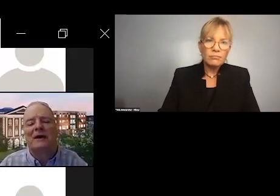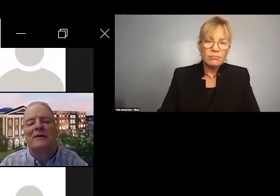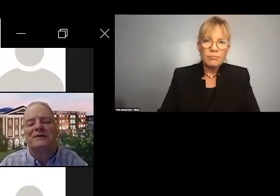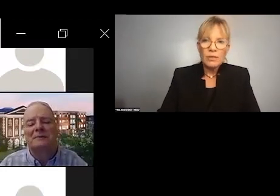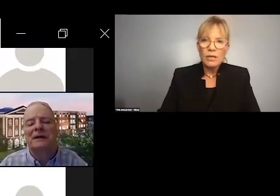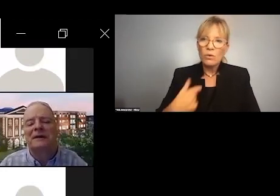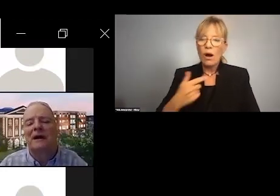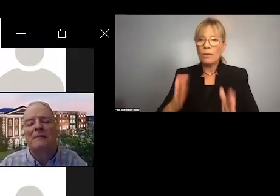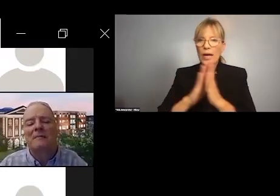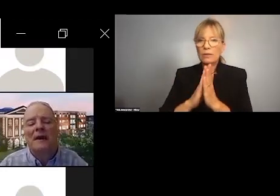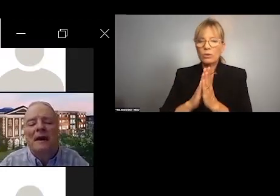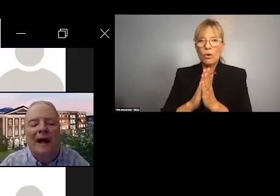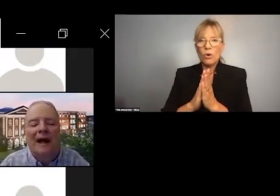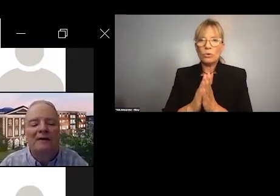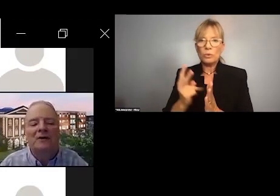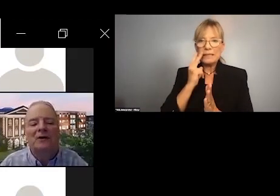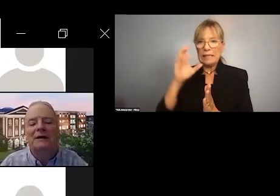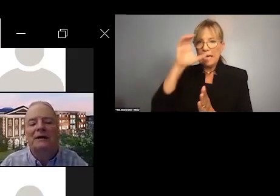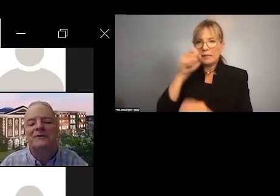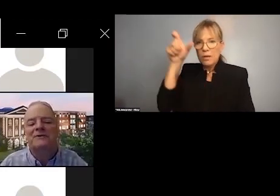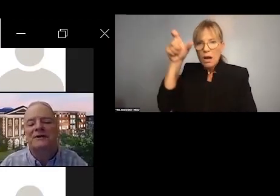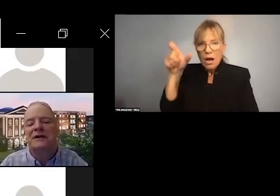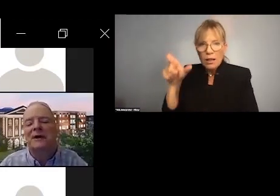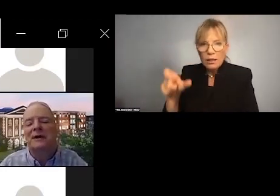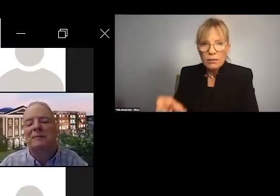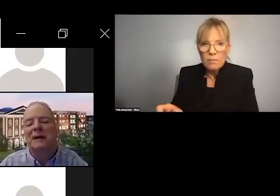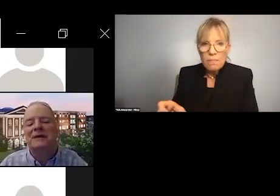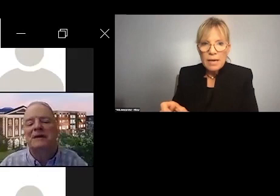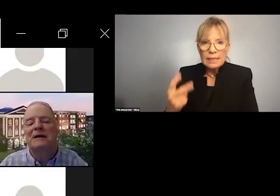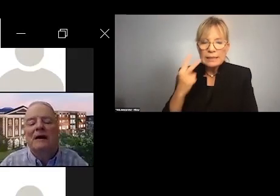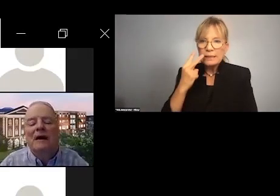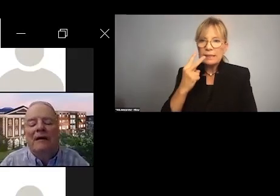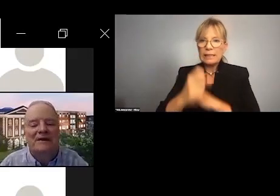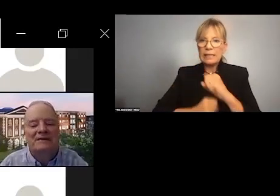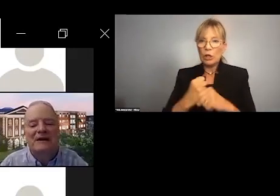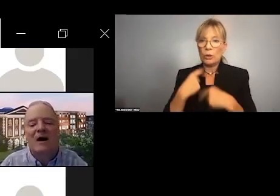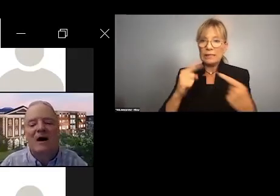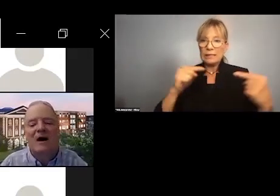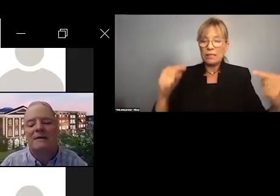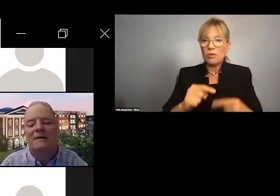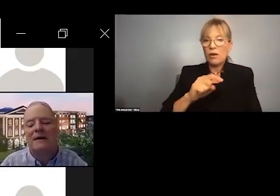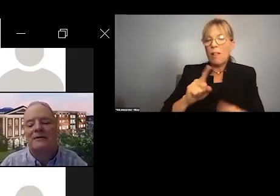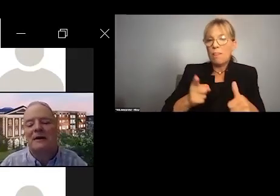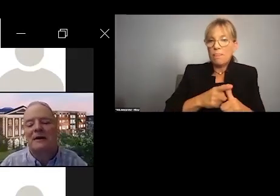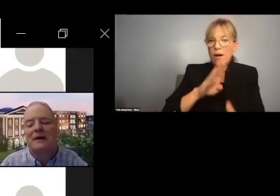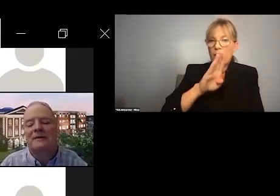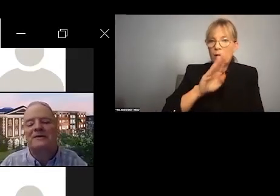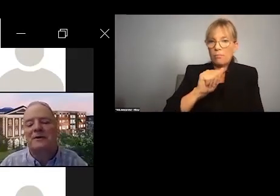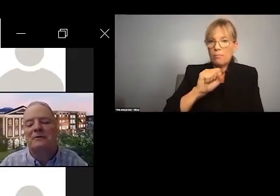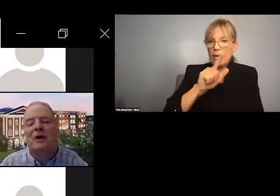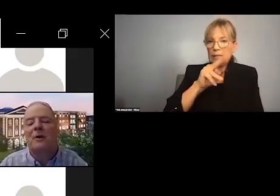will ask you to follow down the estimate column. And if you look at years since injury at baseline, this is